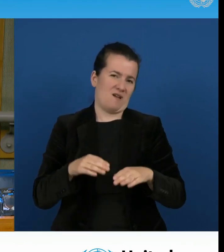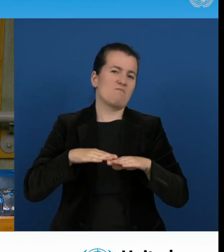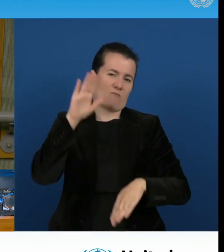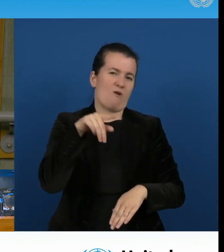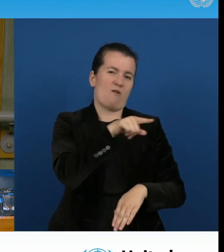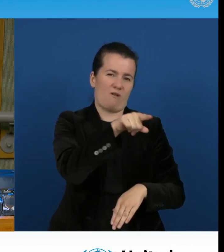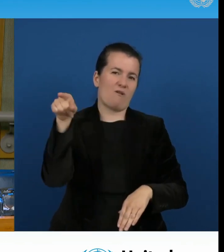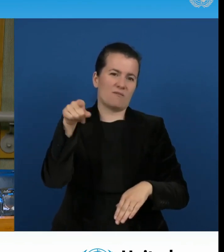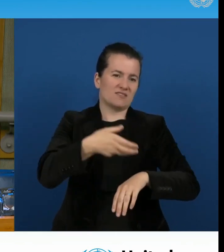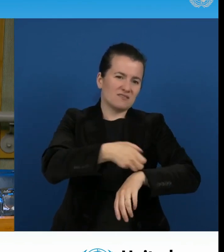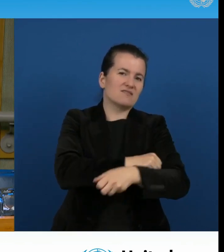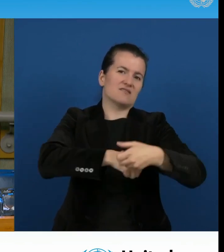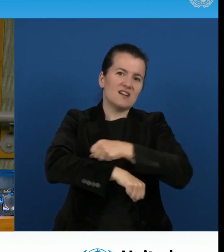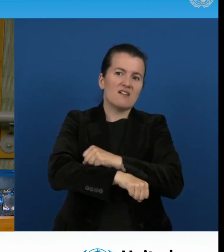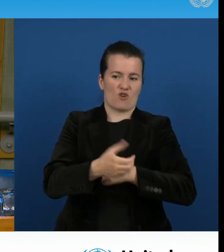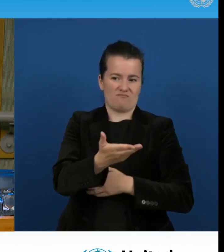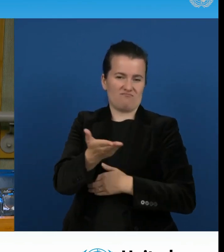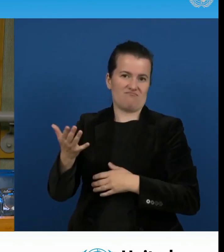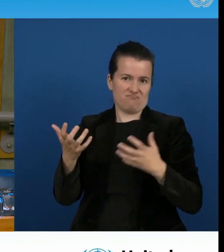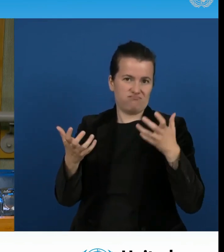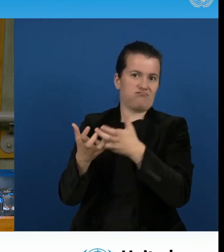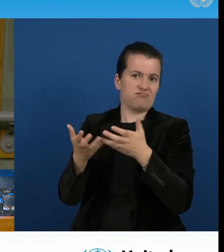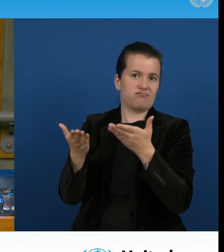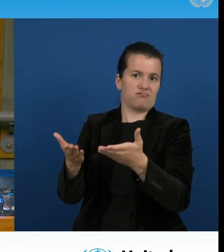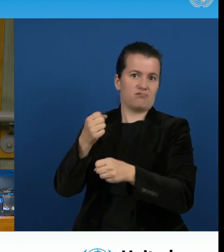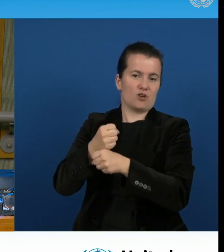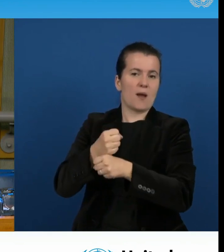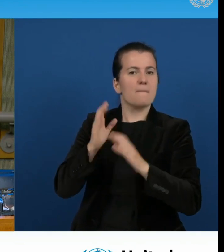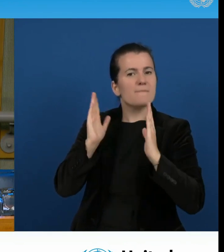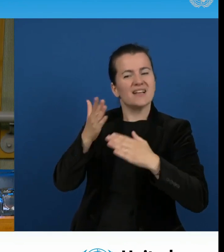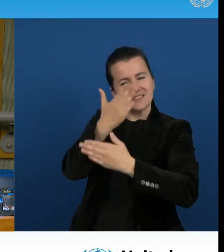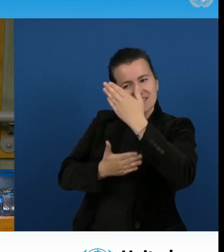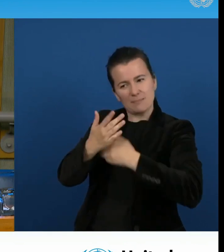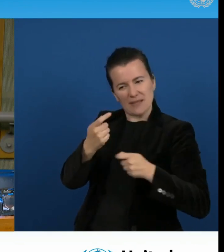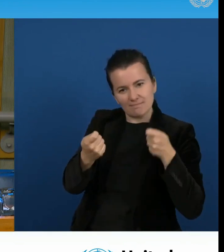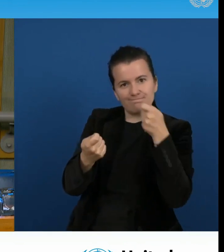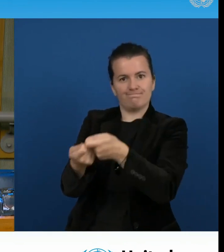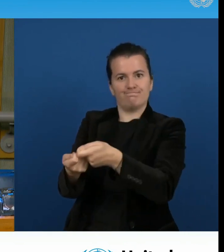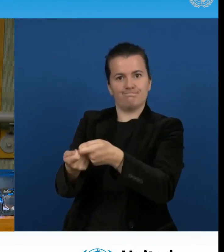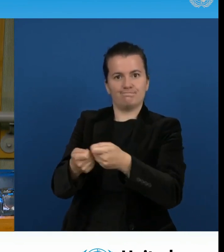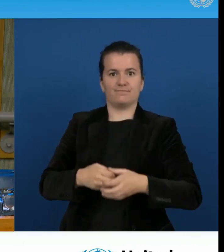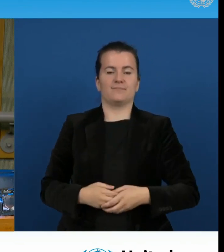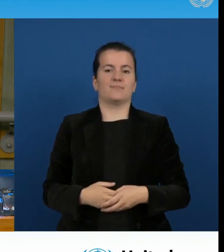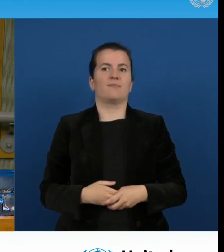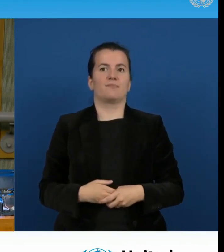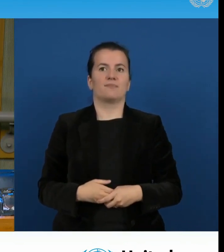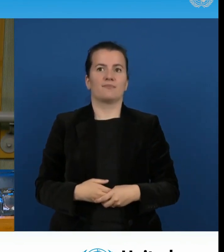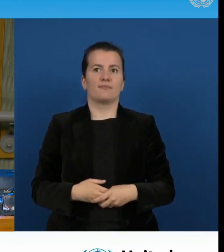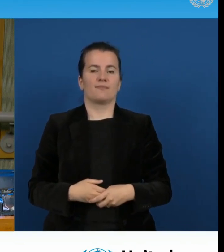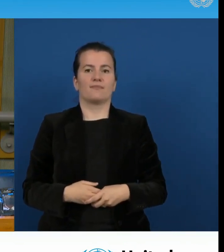Such improvements require both disability-targeted actions, but this is even more important also comprehensive and